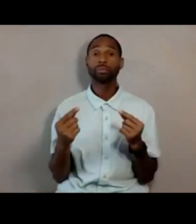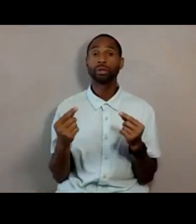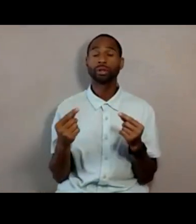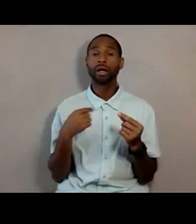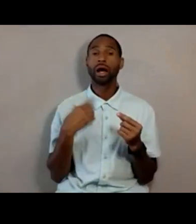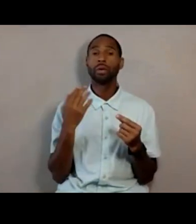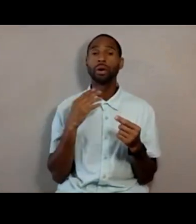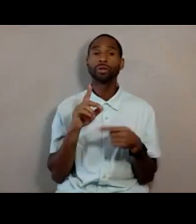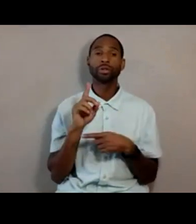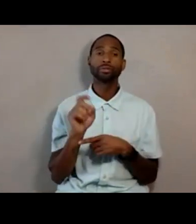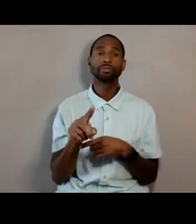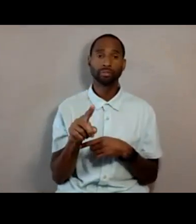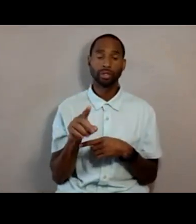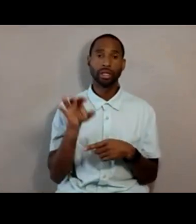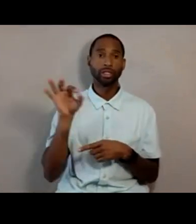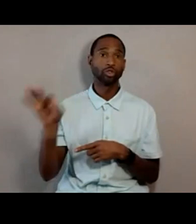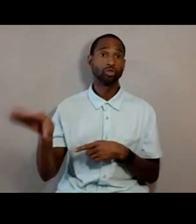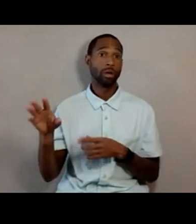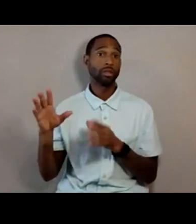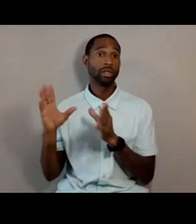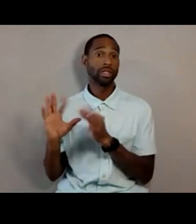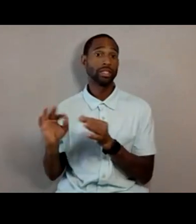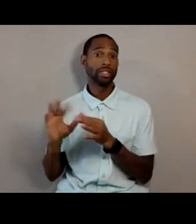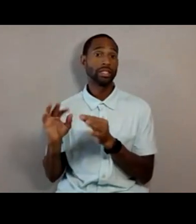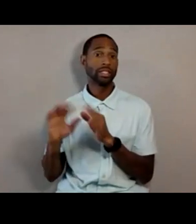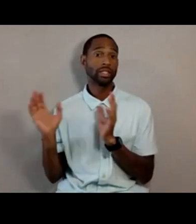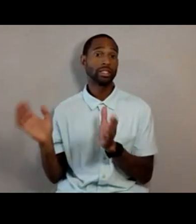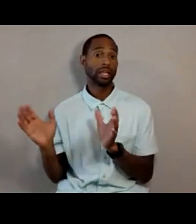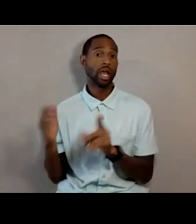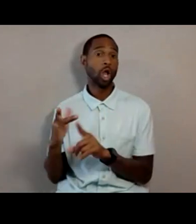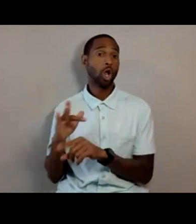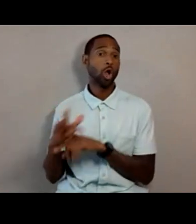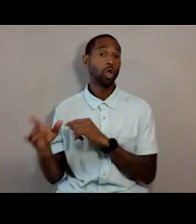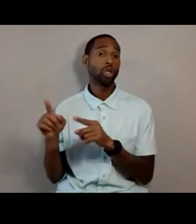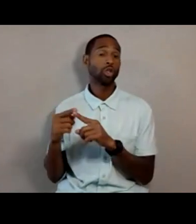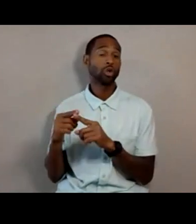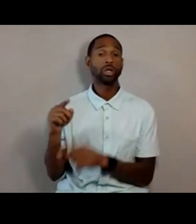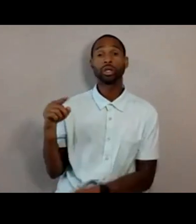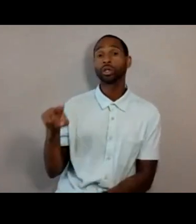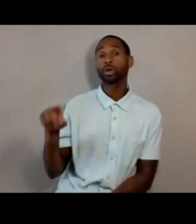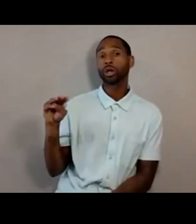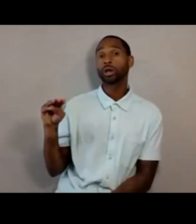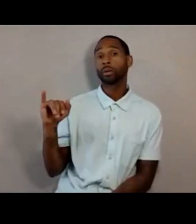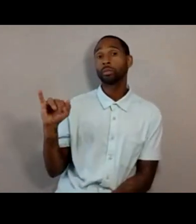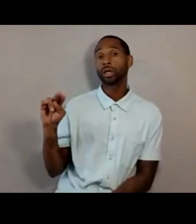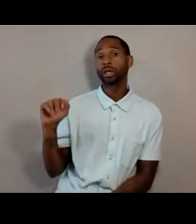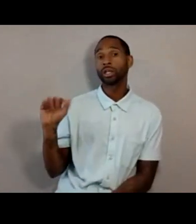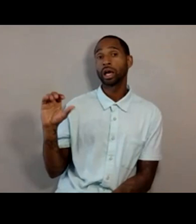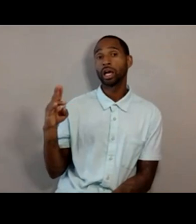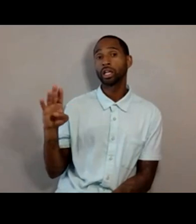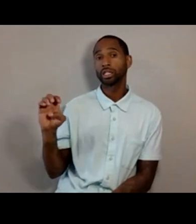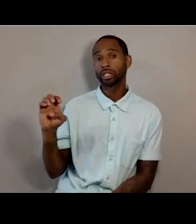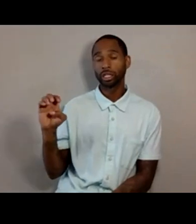the question that was dropped into the chat earlier on during Meenadchi's presentation, and it was